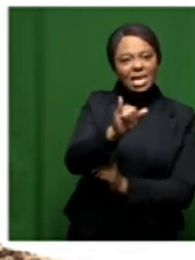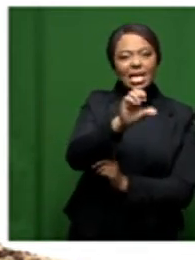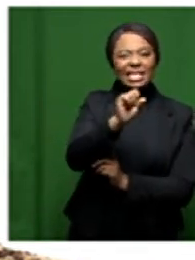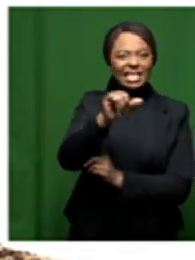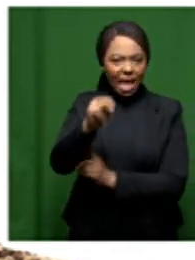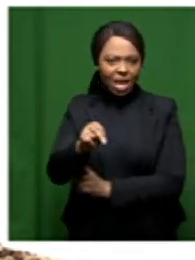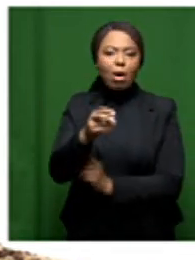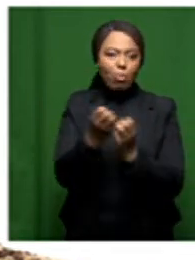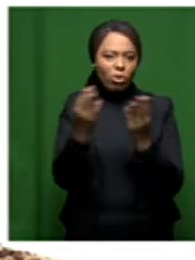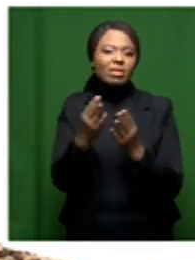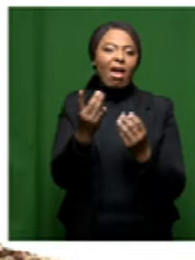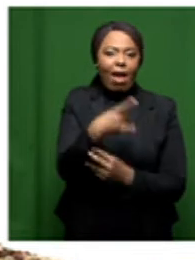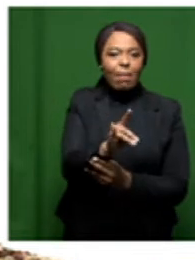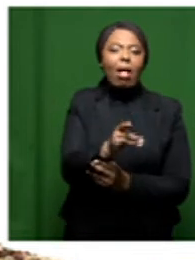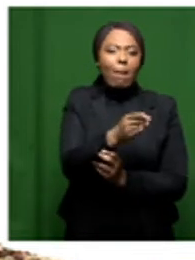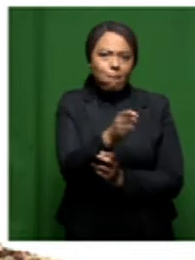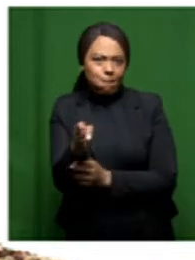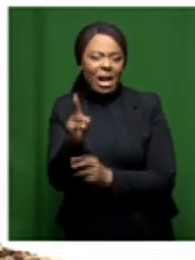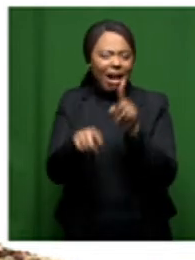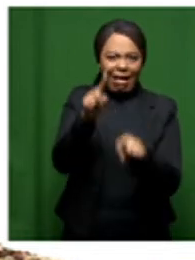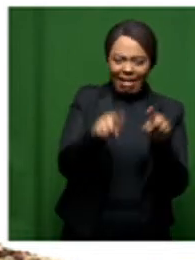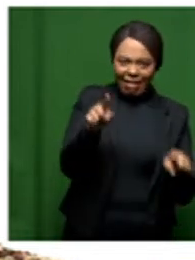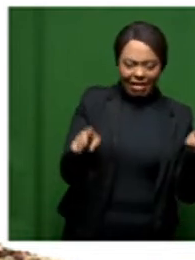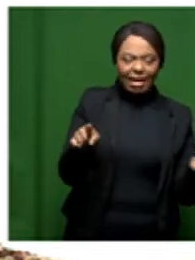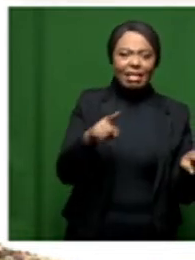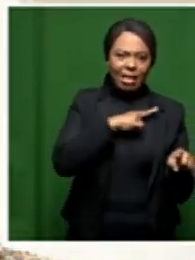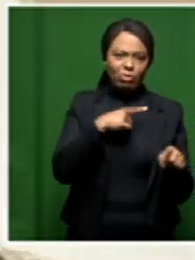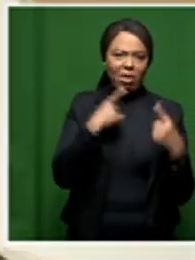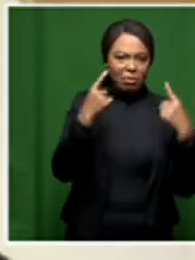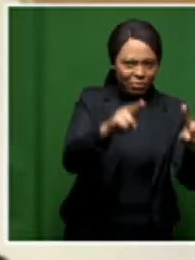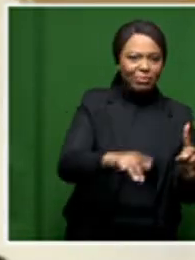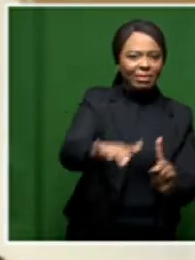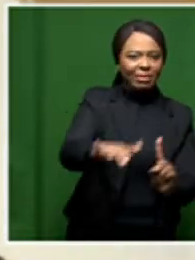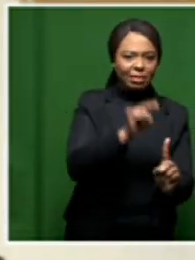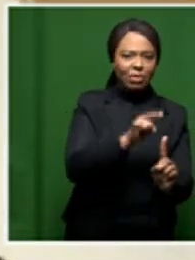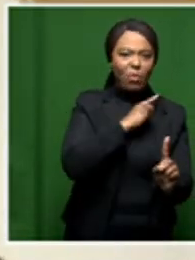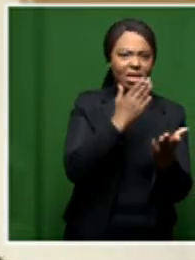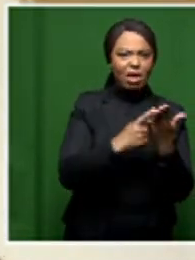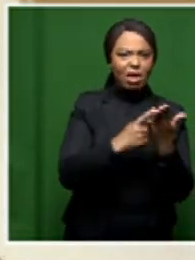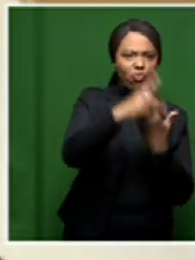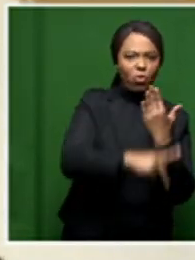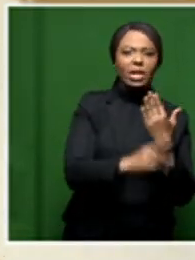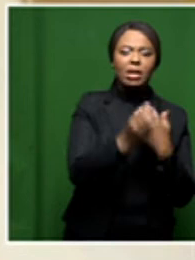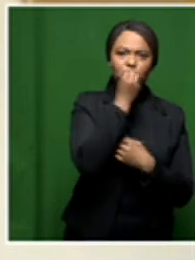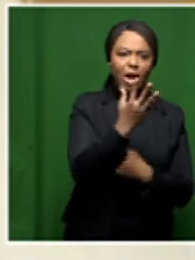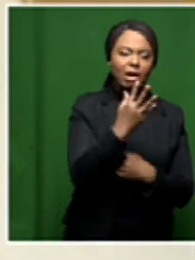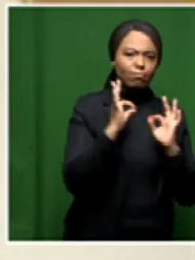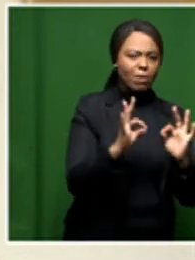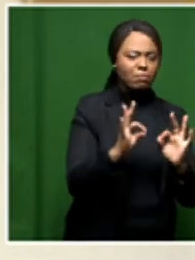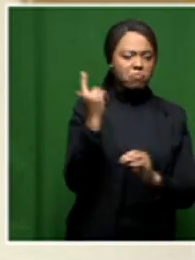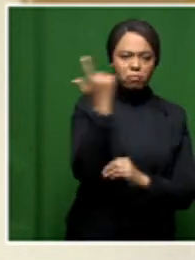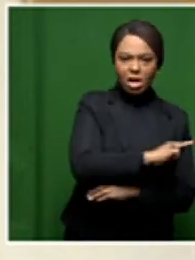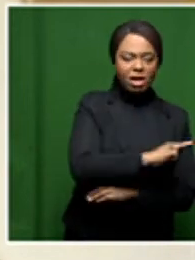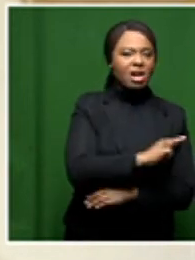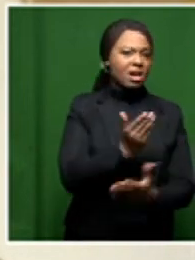area, to be able to bring forth a project of such caliber. It's